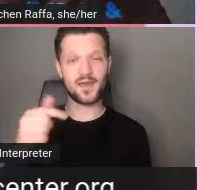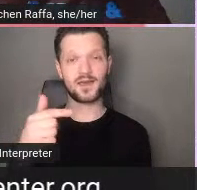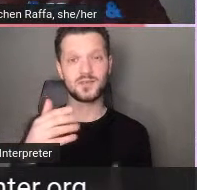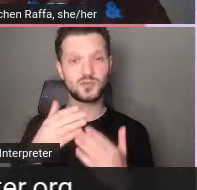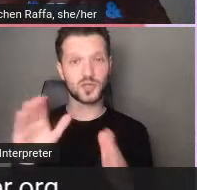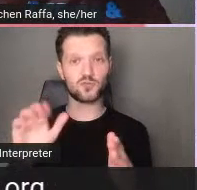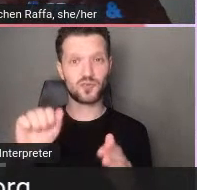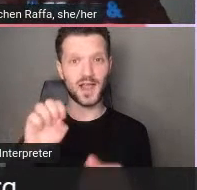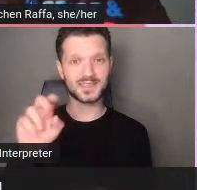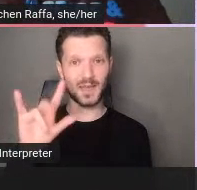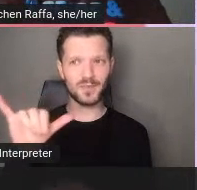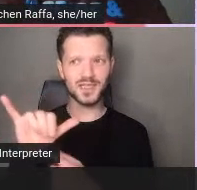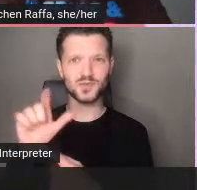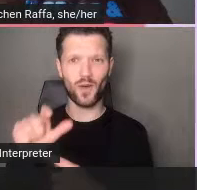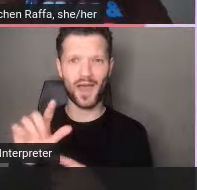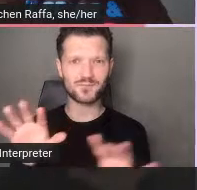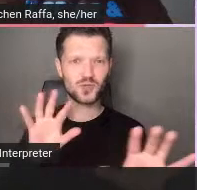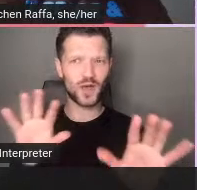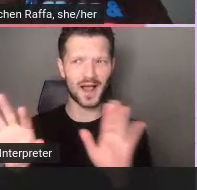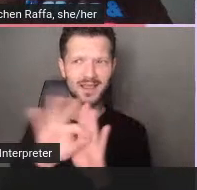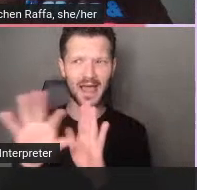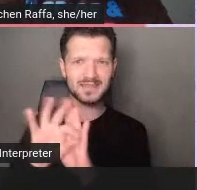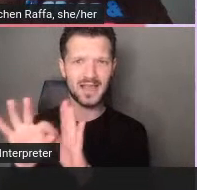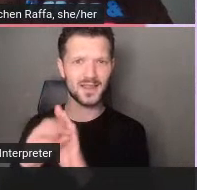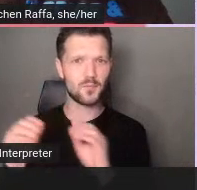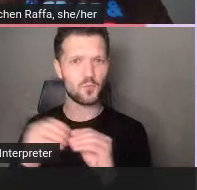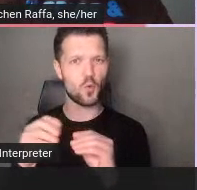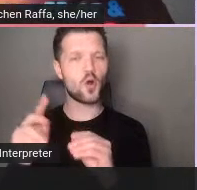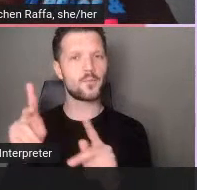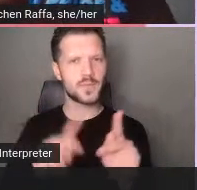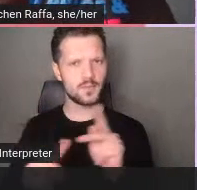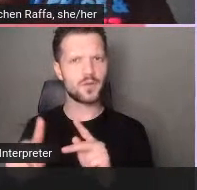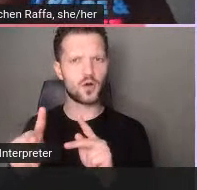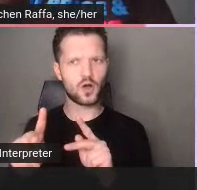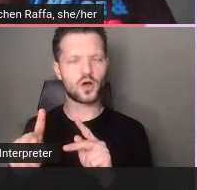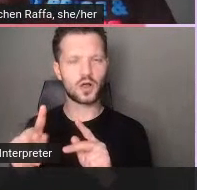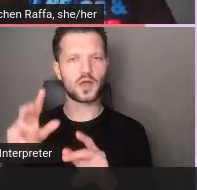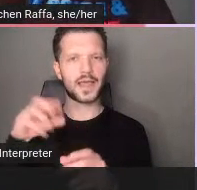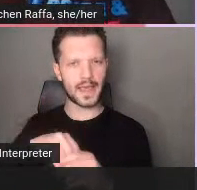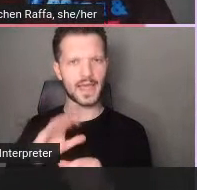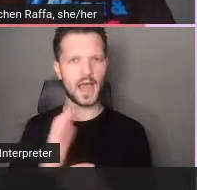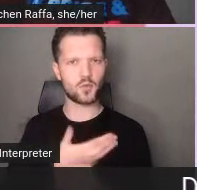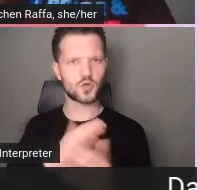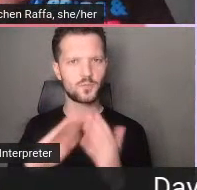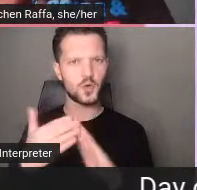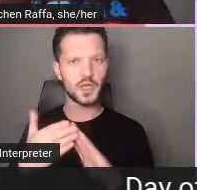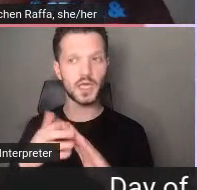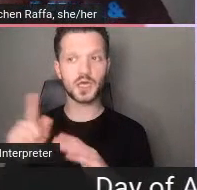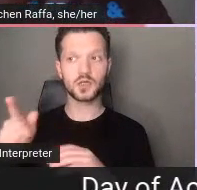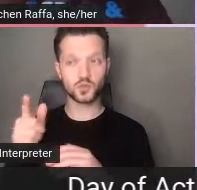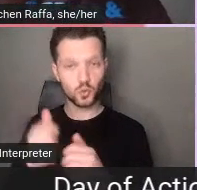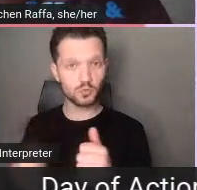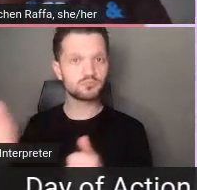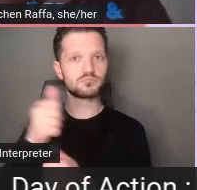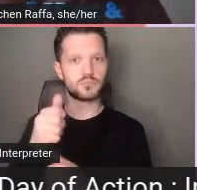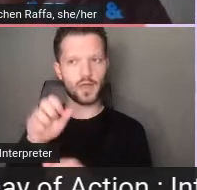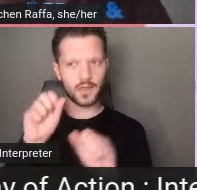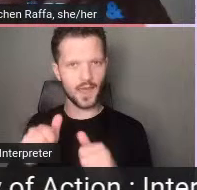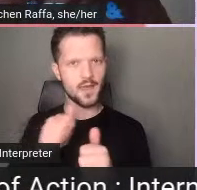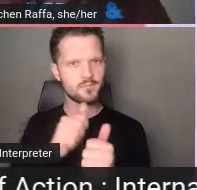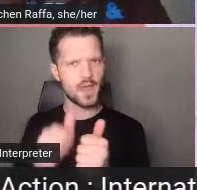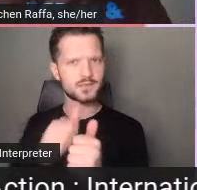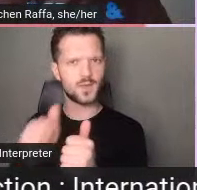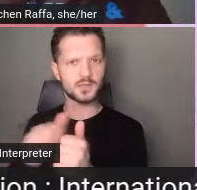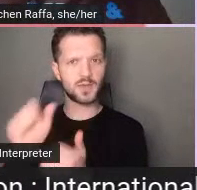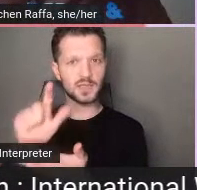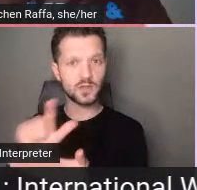our community to ensure that the people that are in decision-making, that have the decision-making power to pass laws,